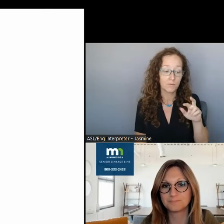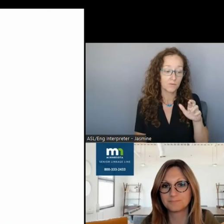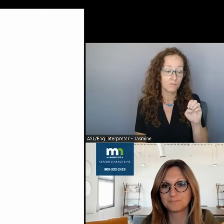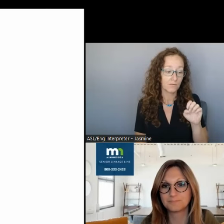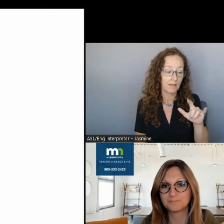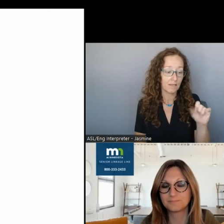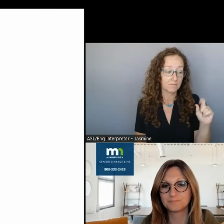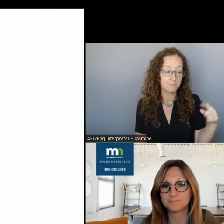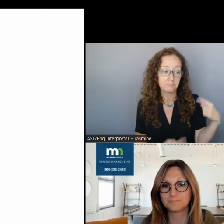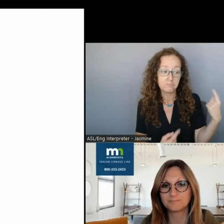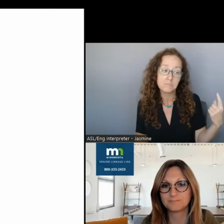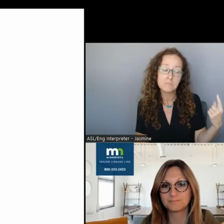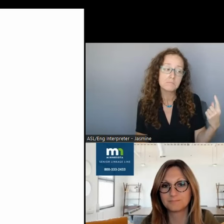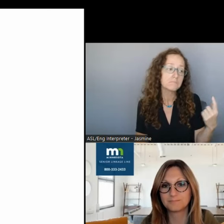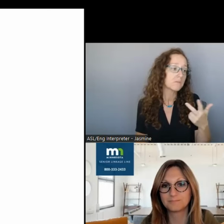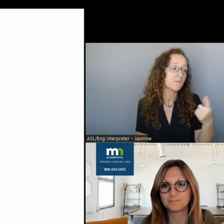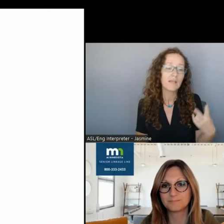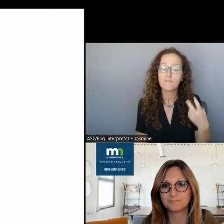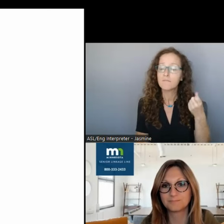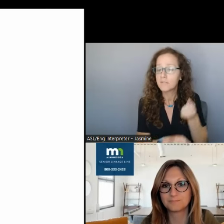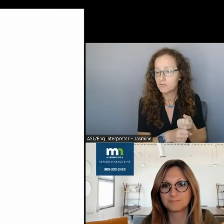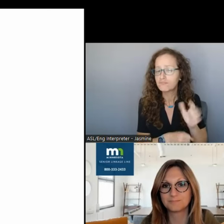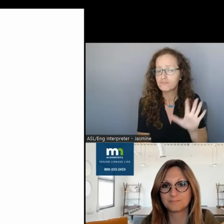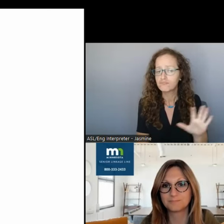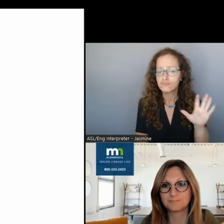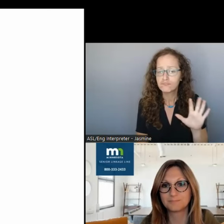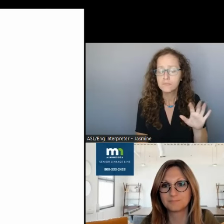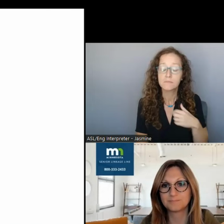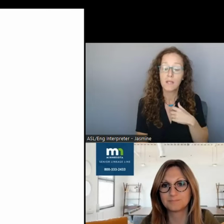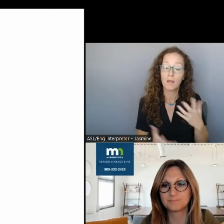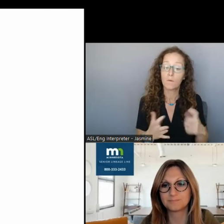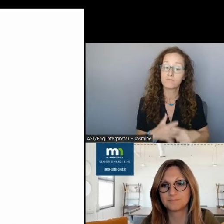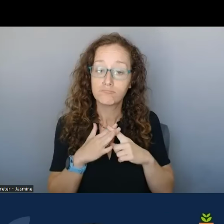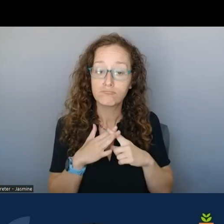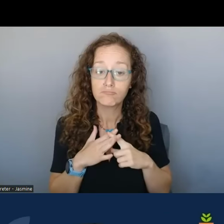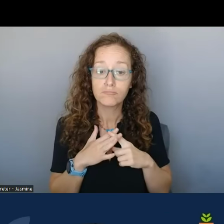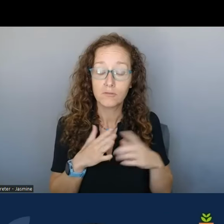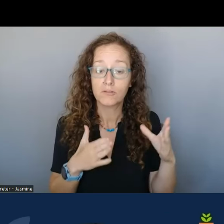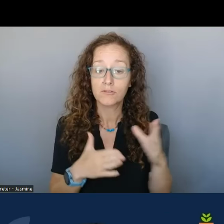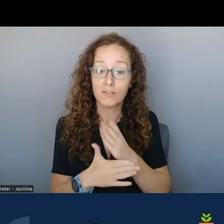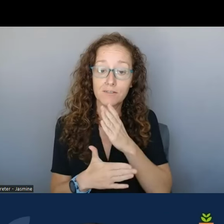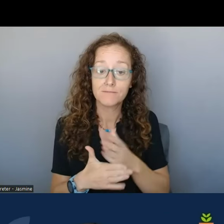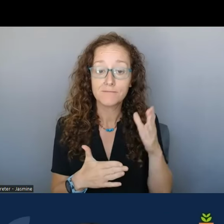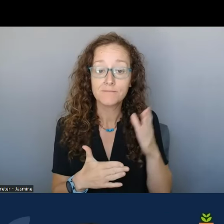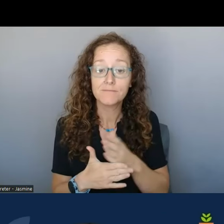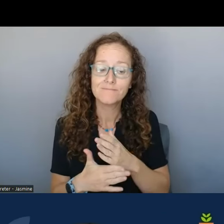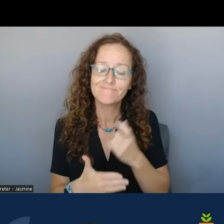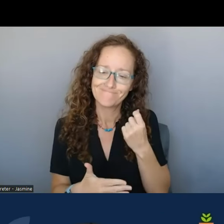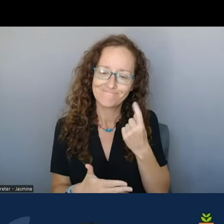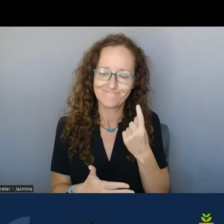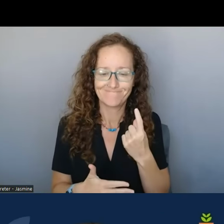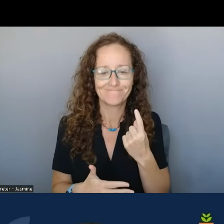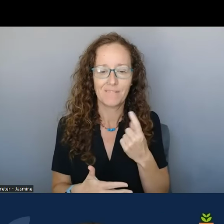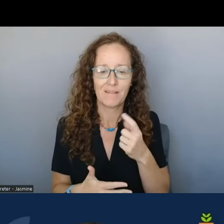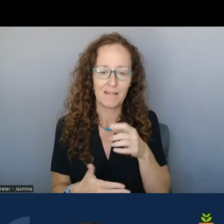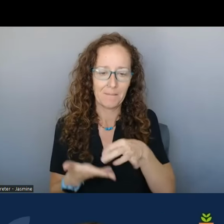about 3.5 years now. And I'd like to kick things off by sharing that I think Medicare is like